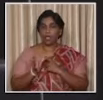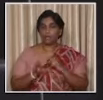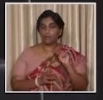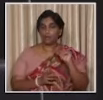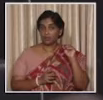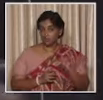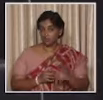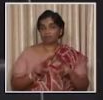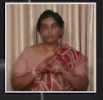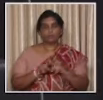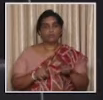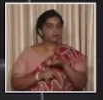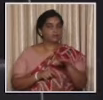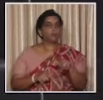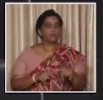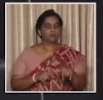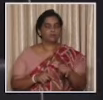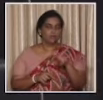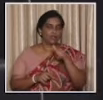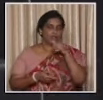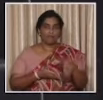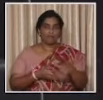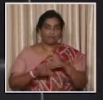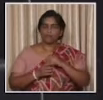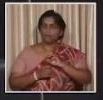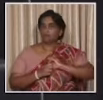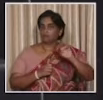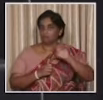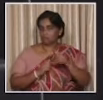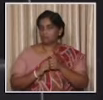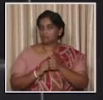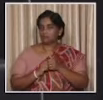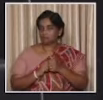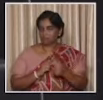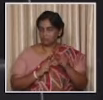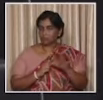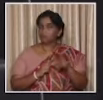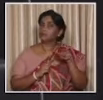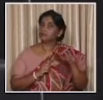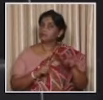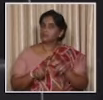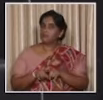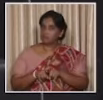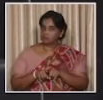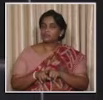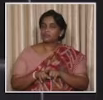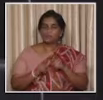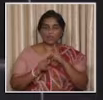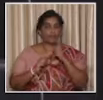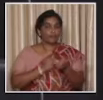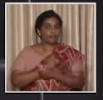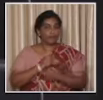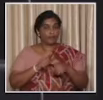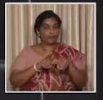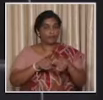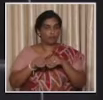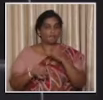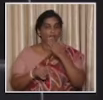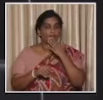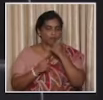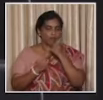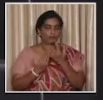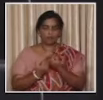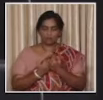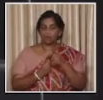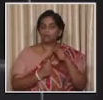this project will be very, very helpful. And that we may try to implement the